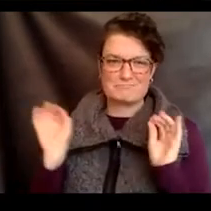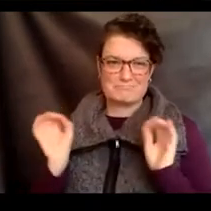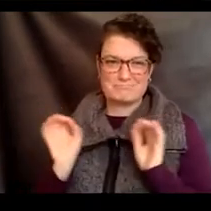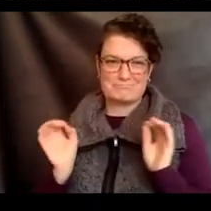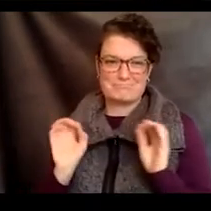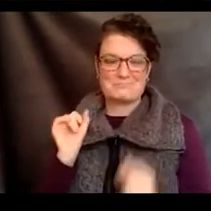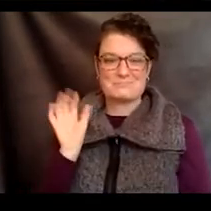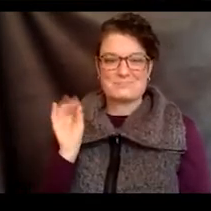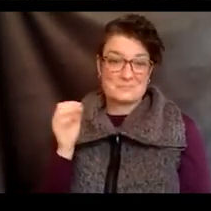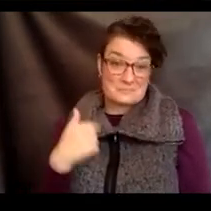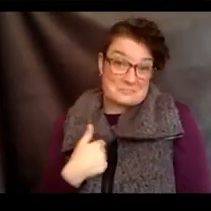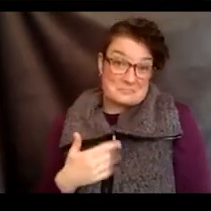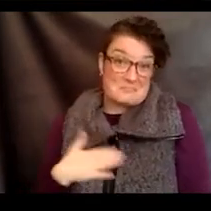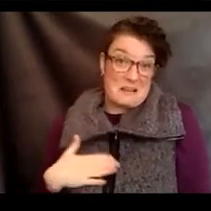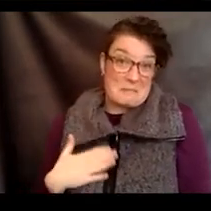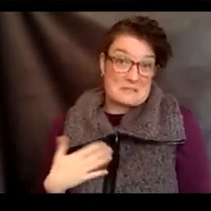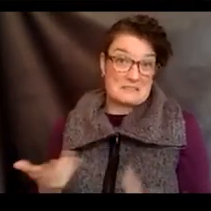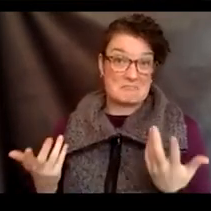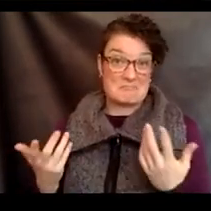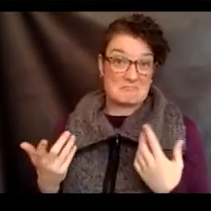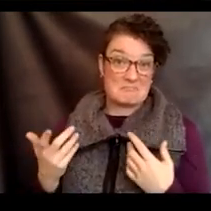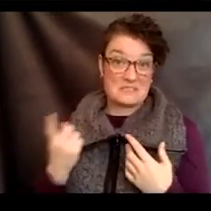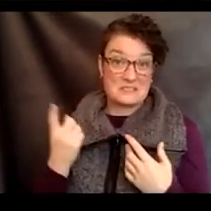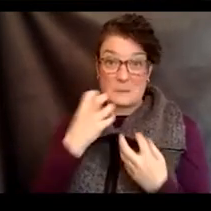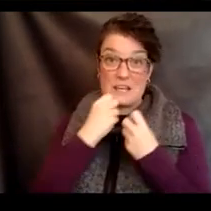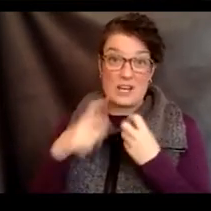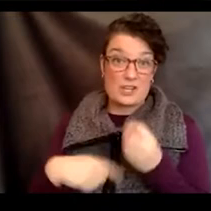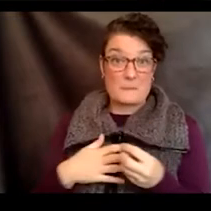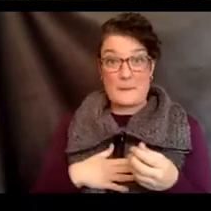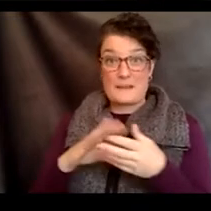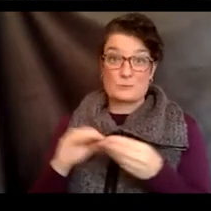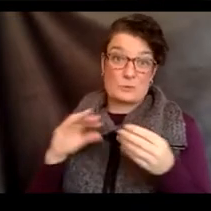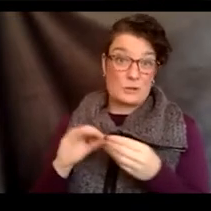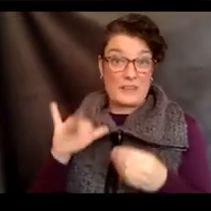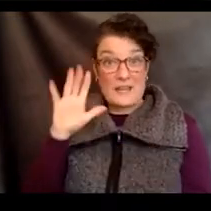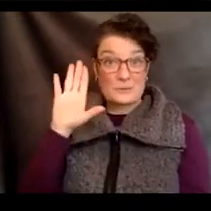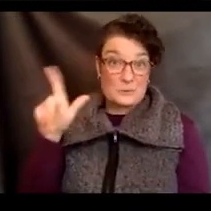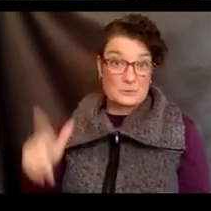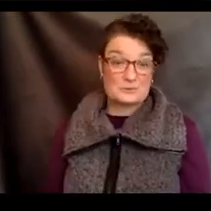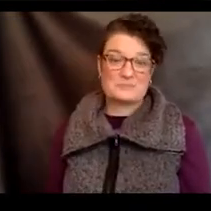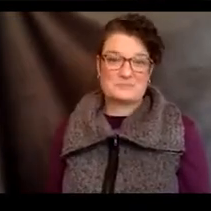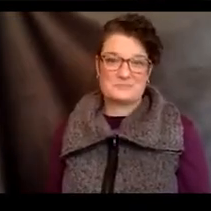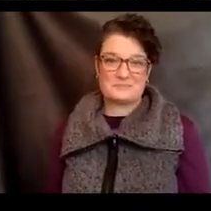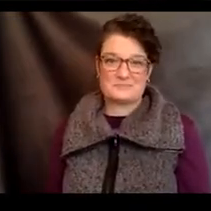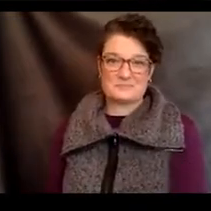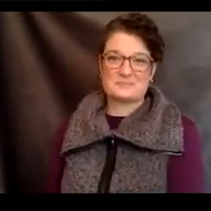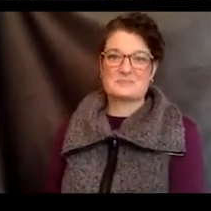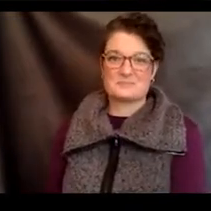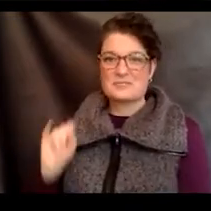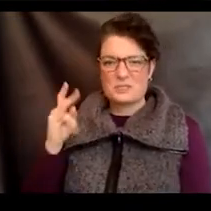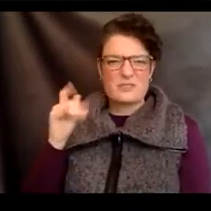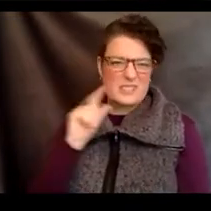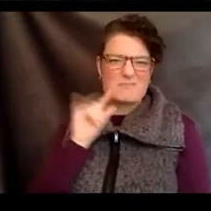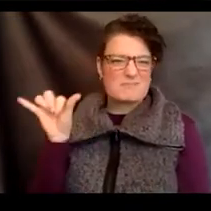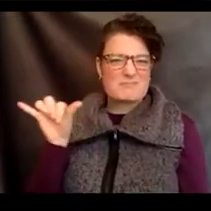like, I was pretty happy. I was like, wow, so someone cares about my story. That's pretty cool. Yeah, and along those same